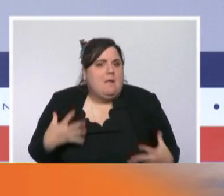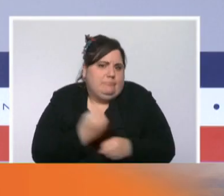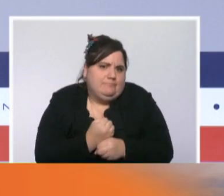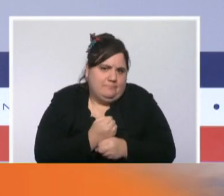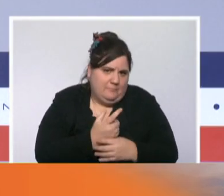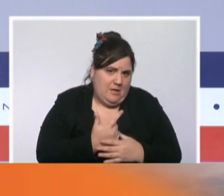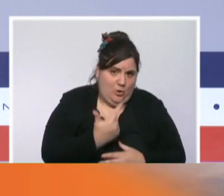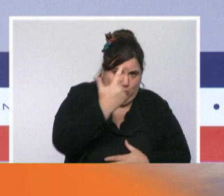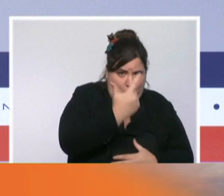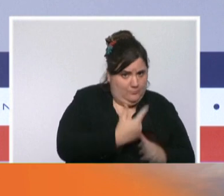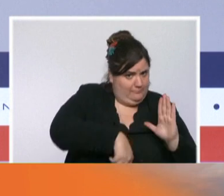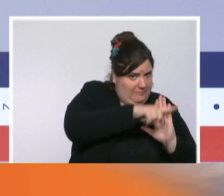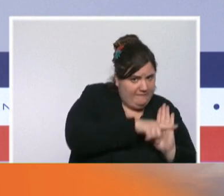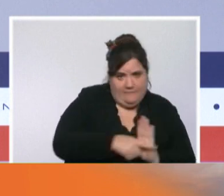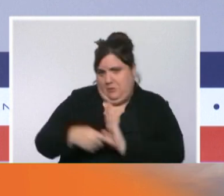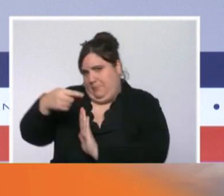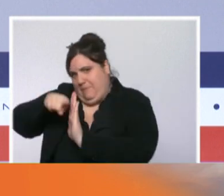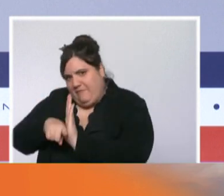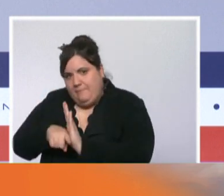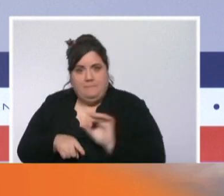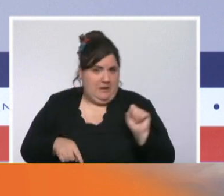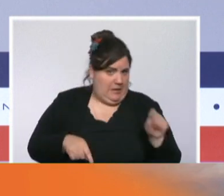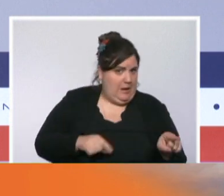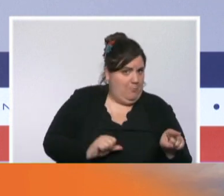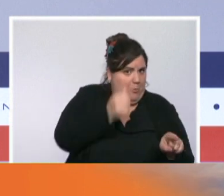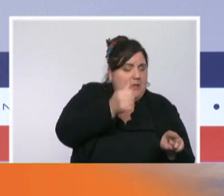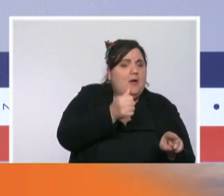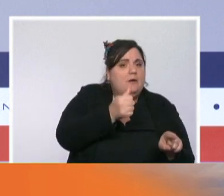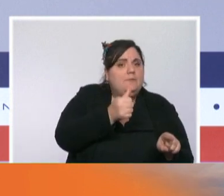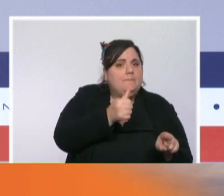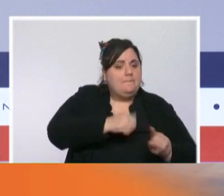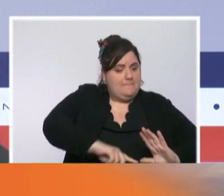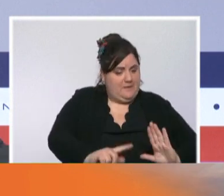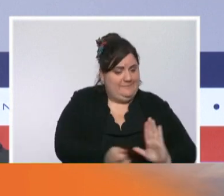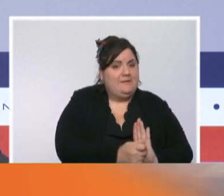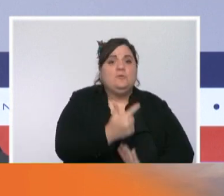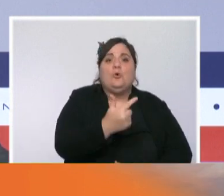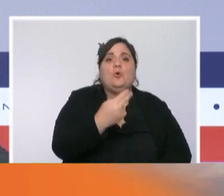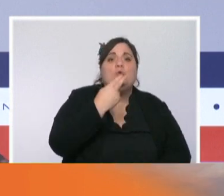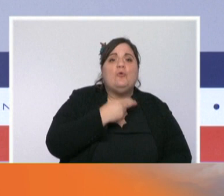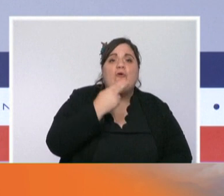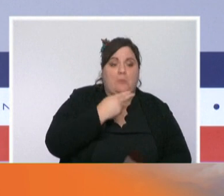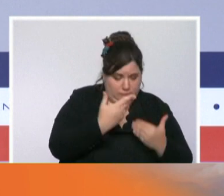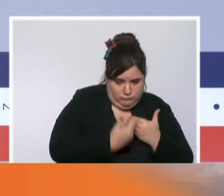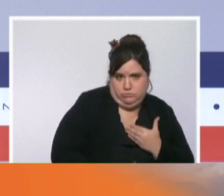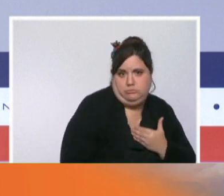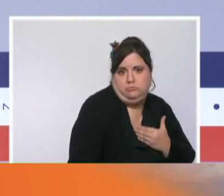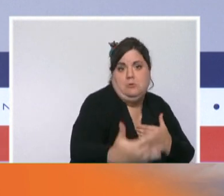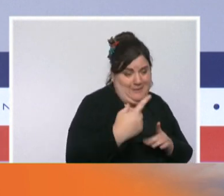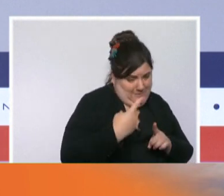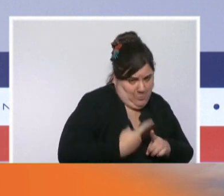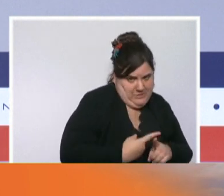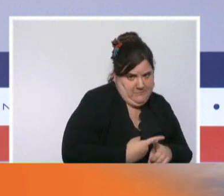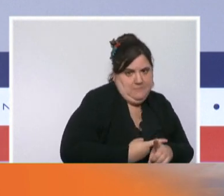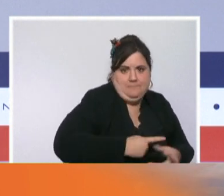What I can already tell you is that there will be two main series of measures. The first series of measures will apply from November 2nd progressively over